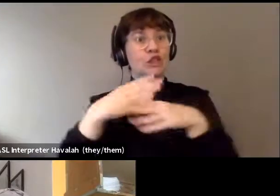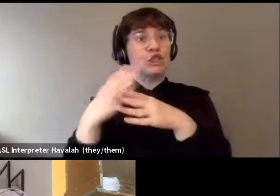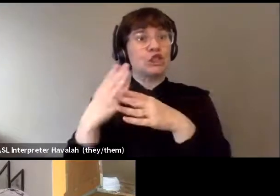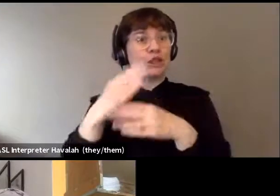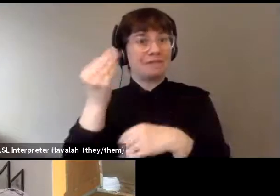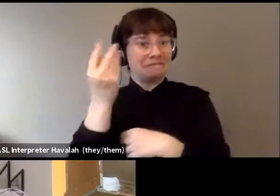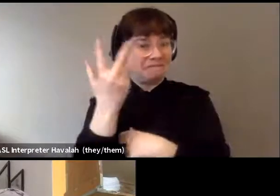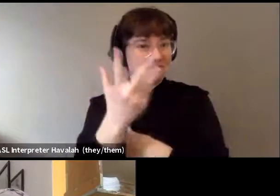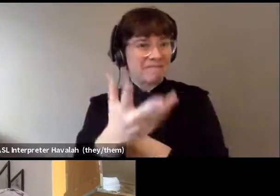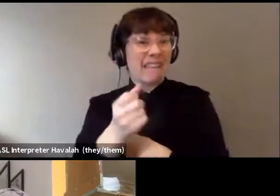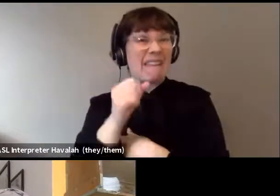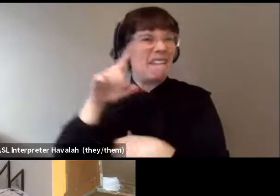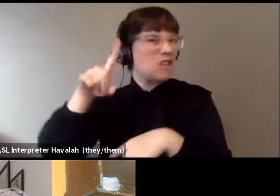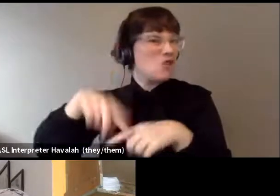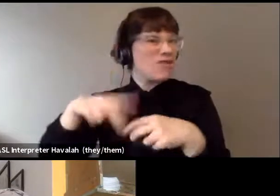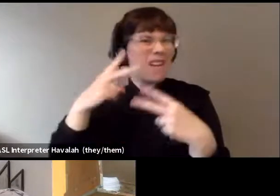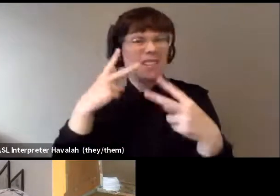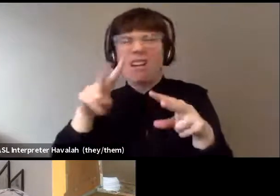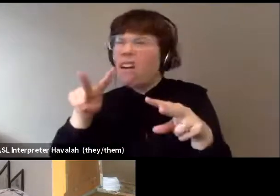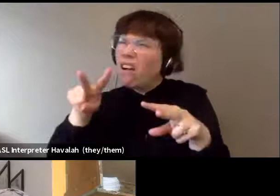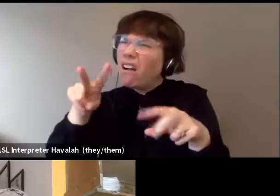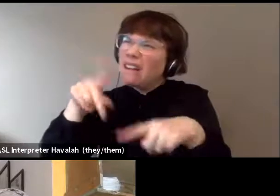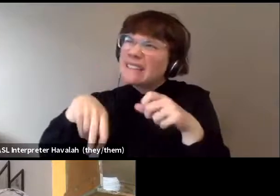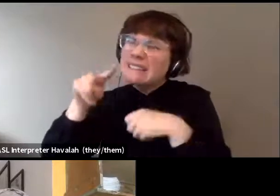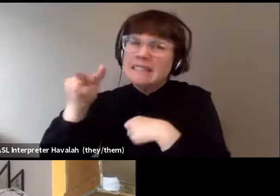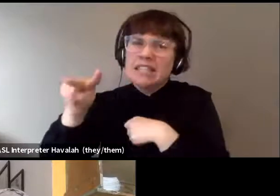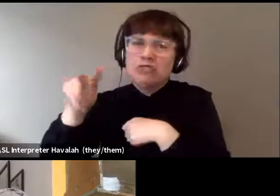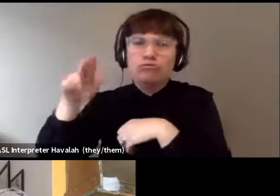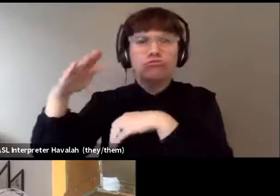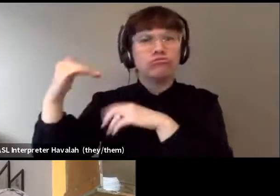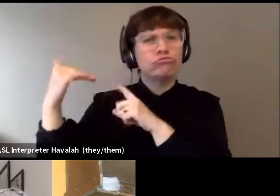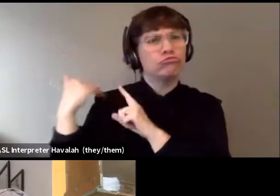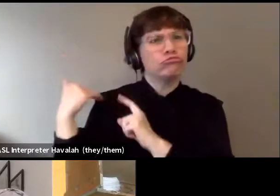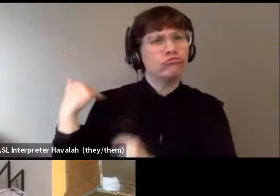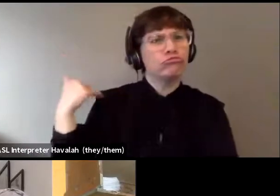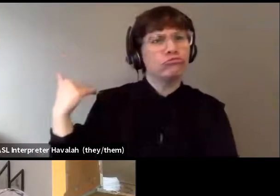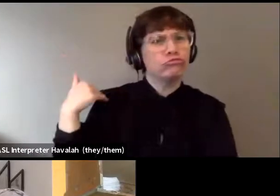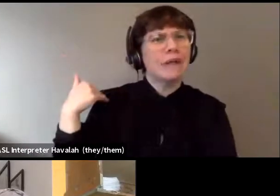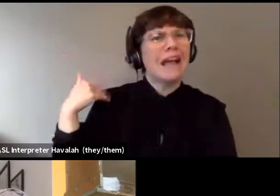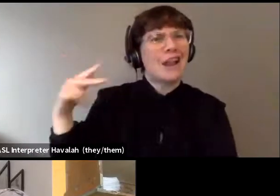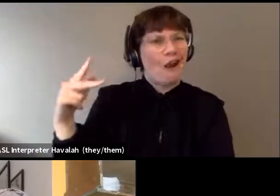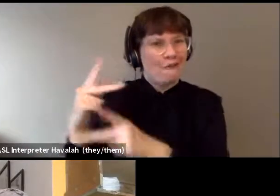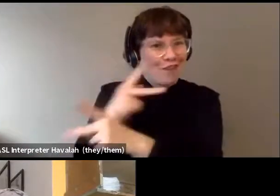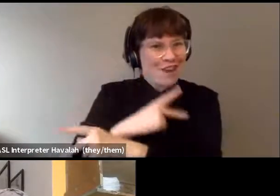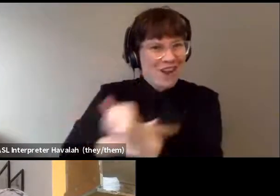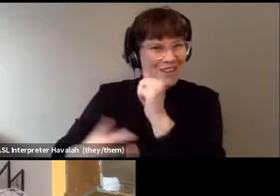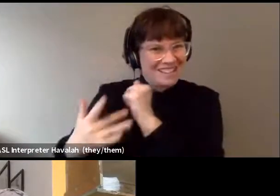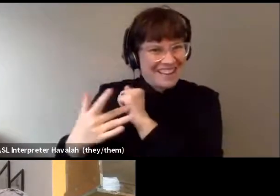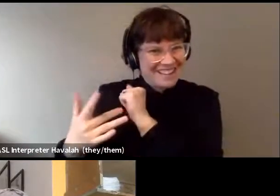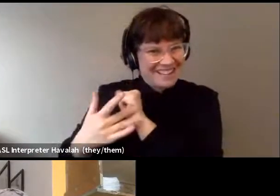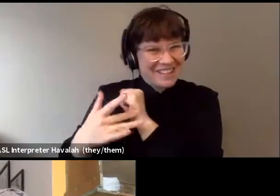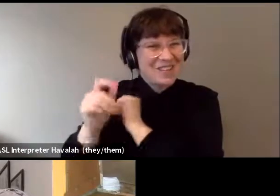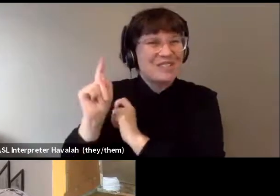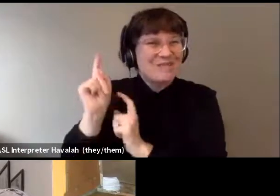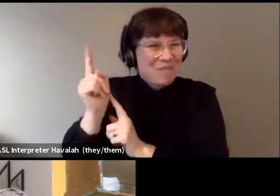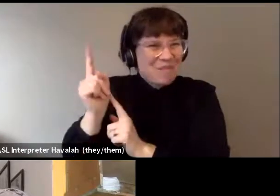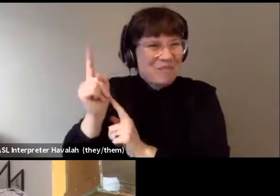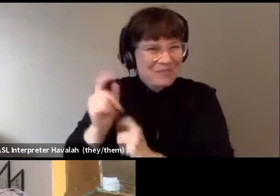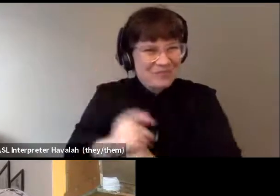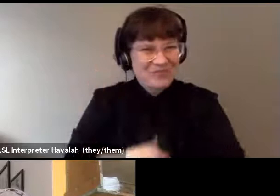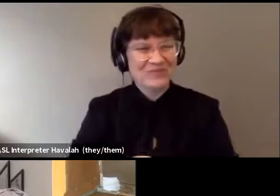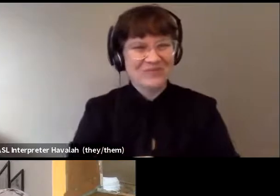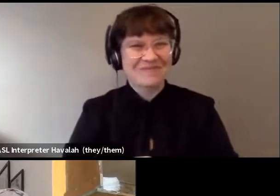whatever reason you can't see my screen, let me know and I will figure out this tech stuff. 1 second.